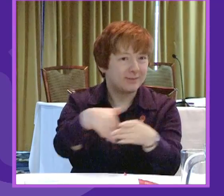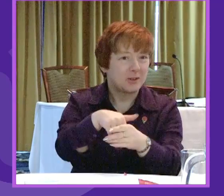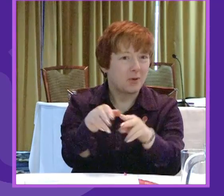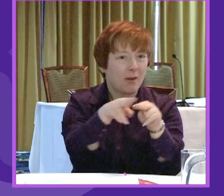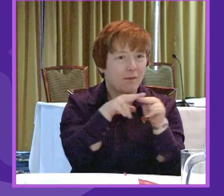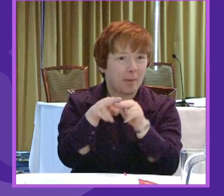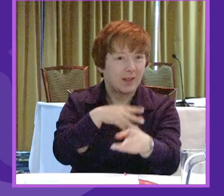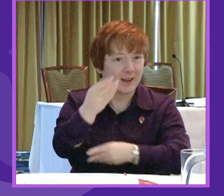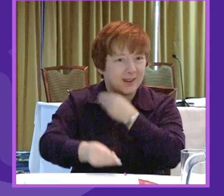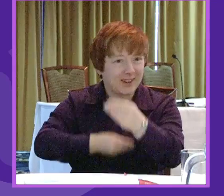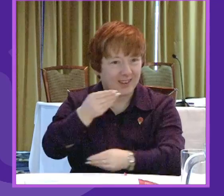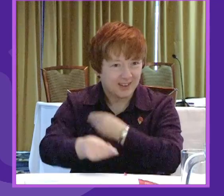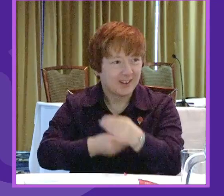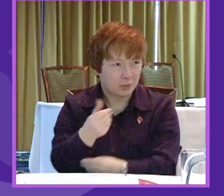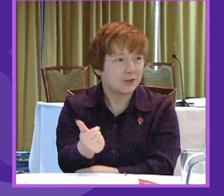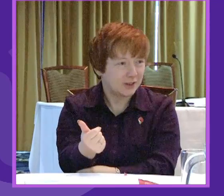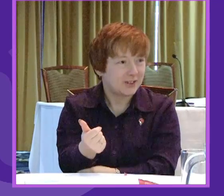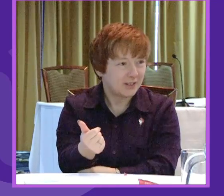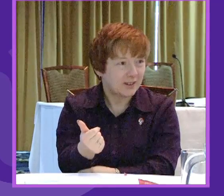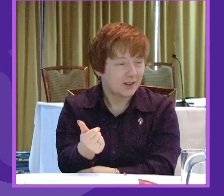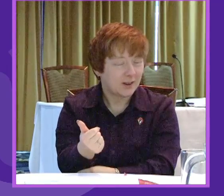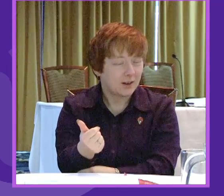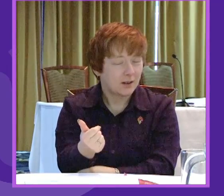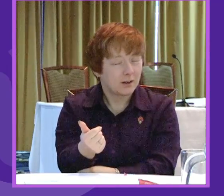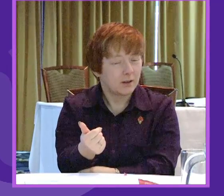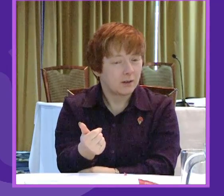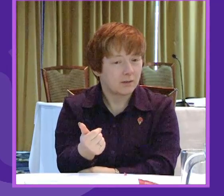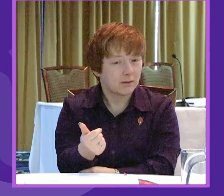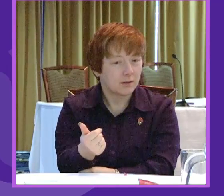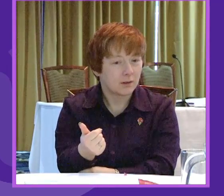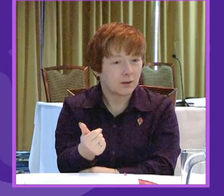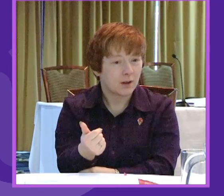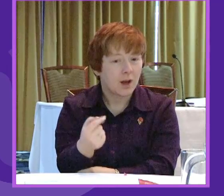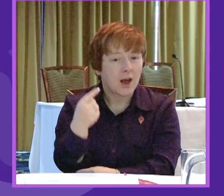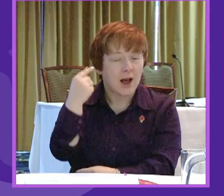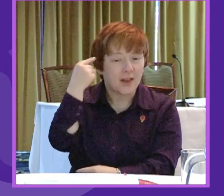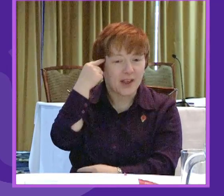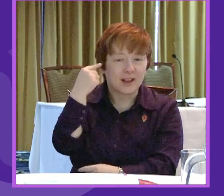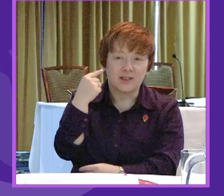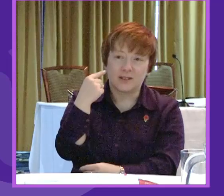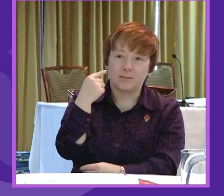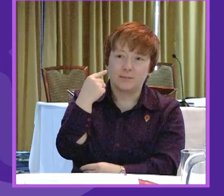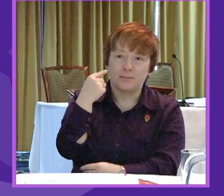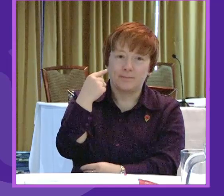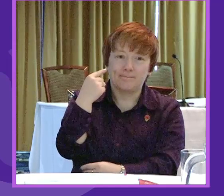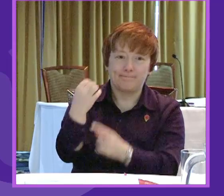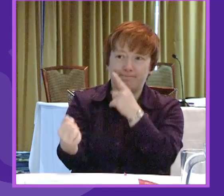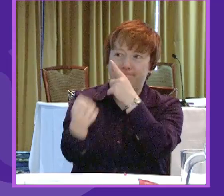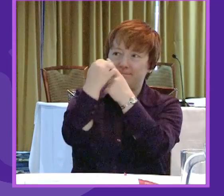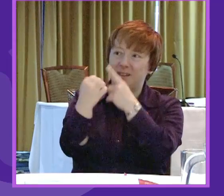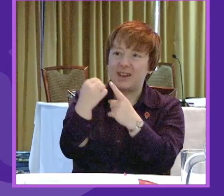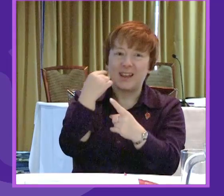that Jackie brought her family, really, and I think that made me think a lot, again, about some of the things that quite easily